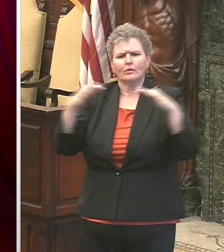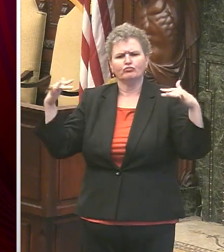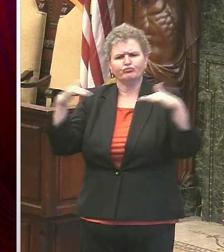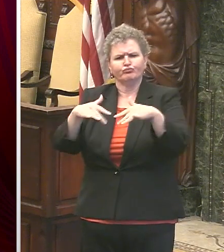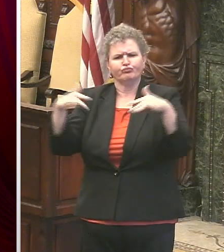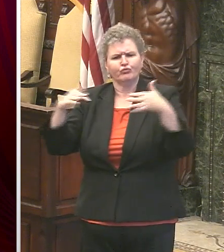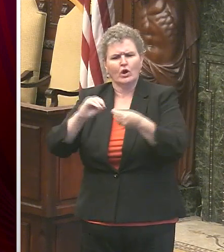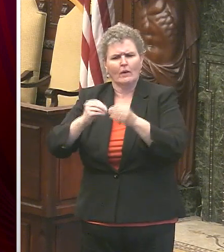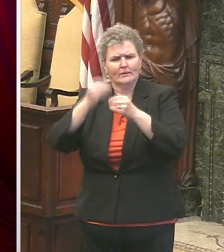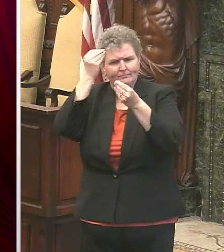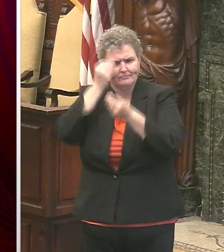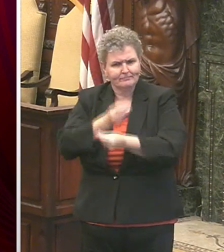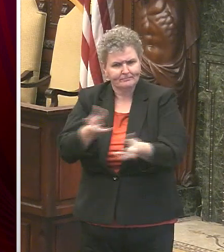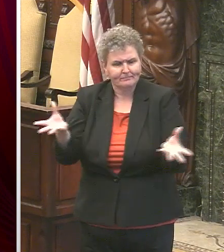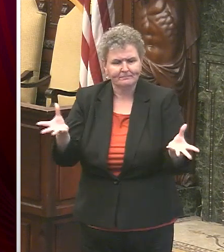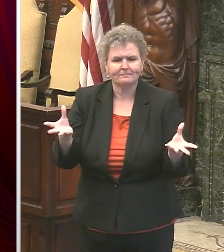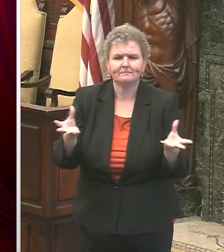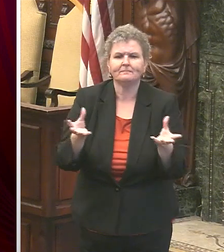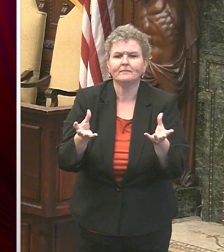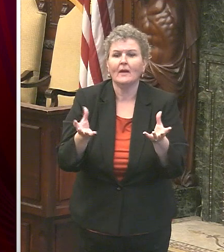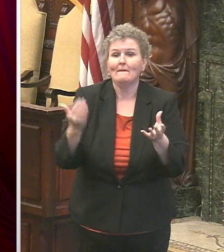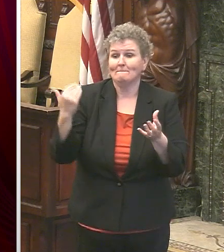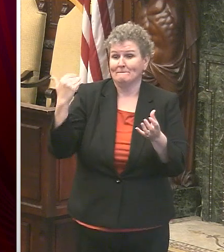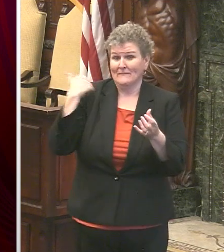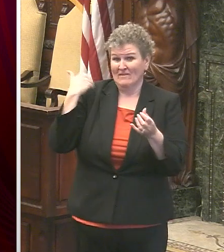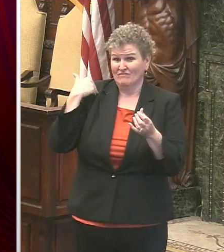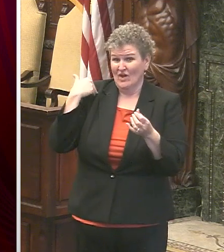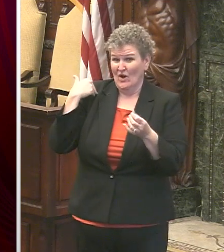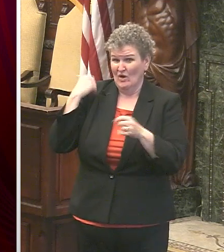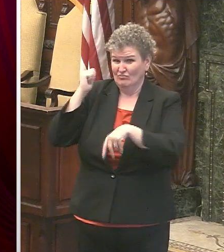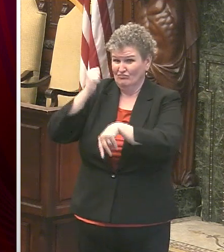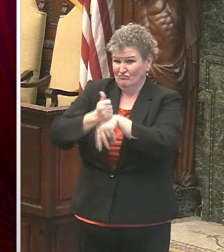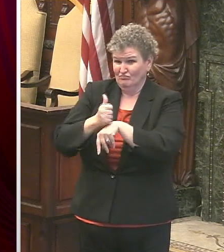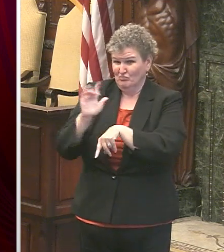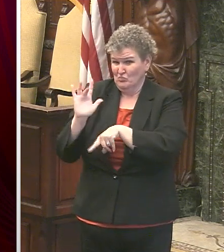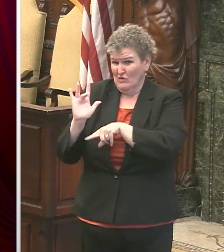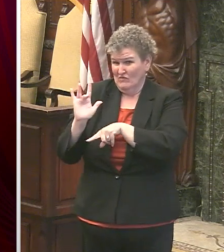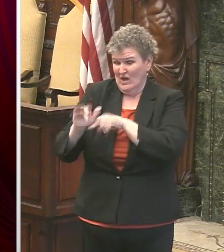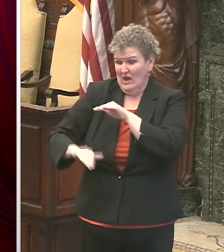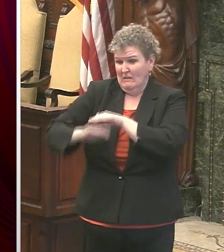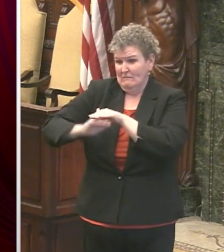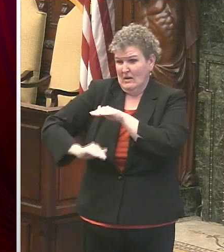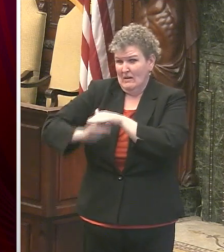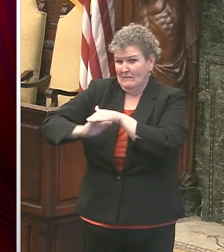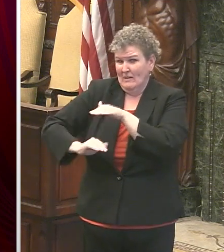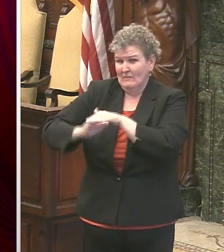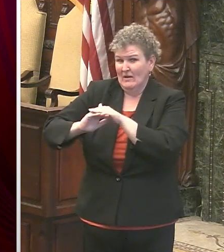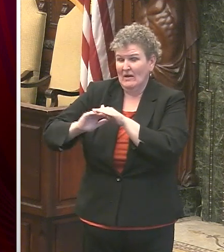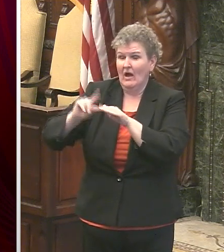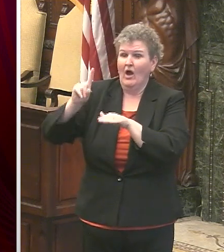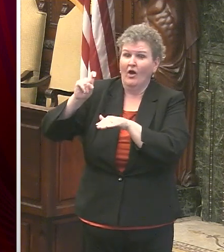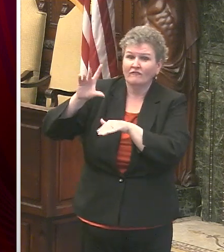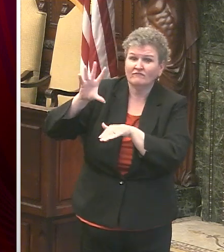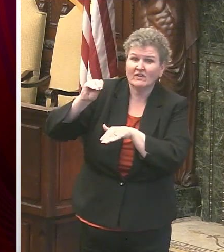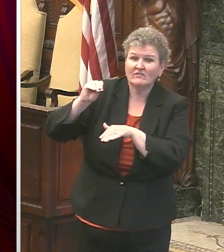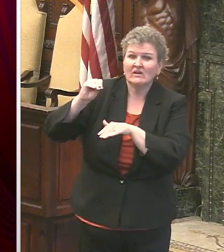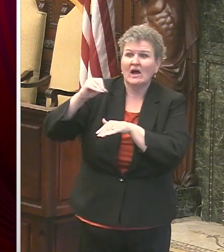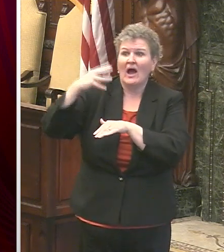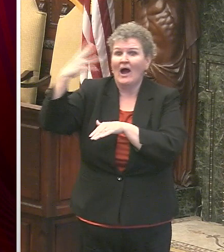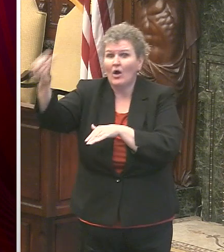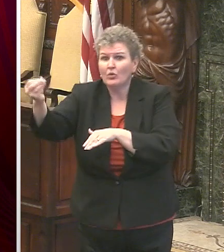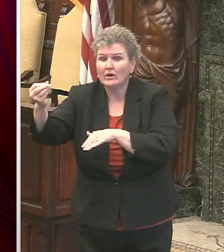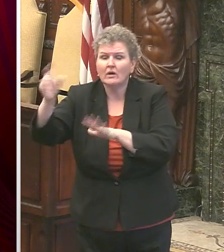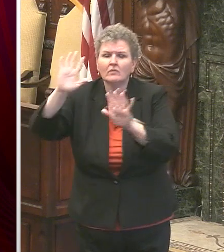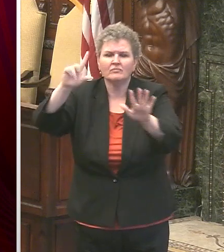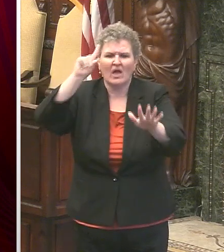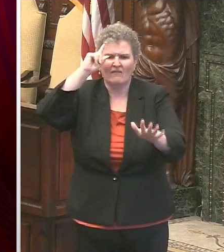Instead of having a fixed limit of no more than 25 persons for an event indoors or 250 persons for an event outdoors, the new governor's limits